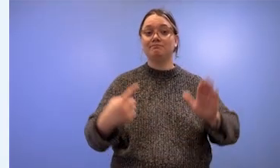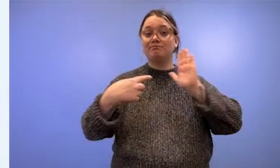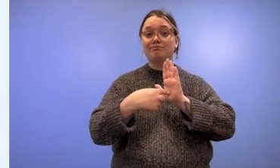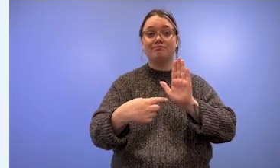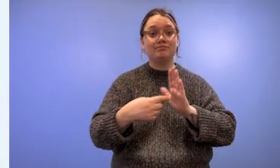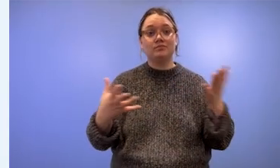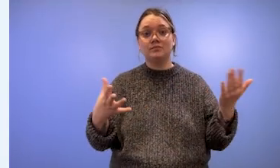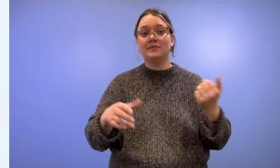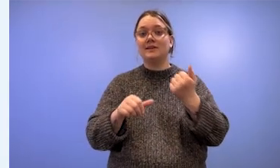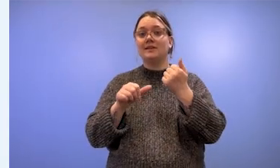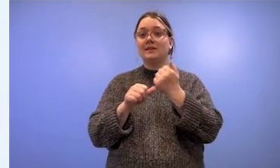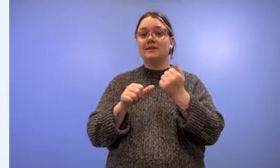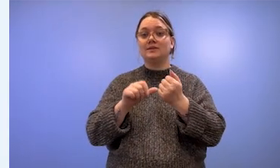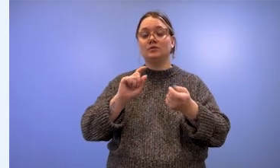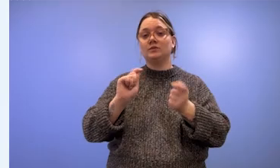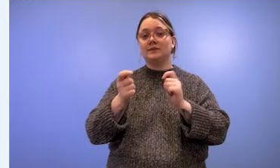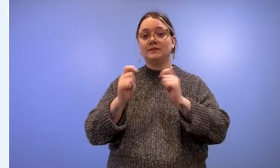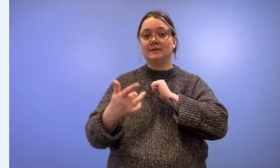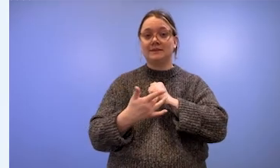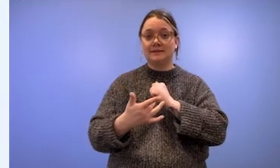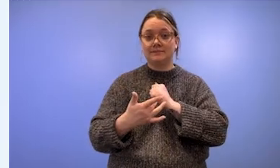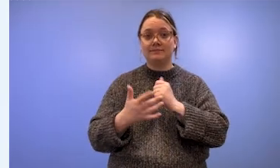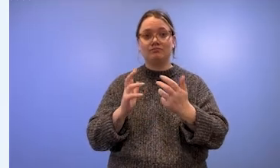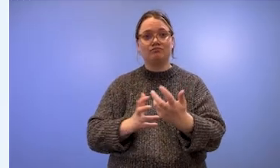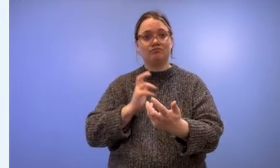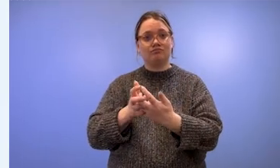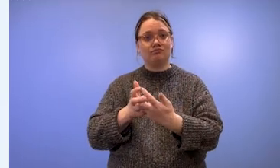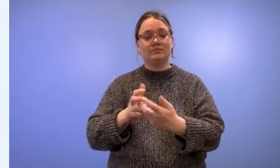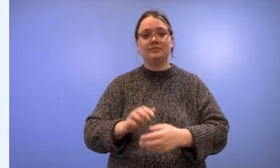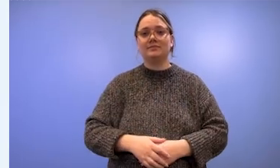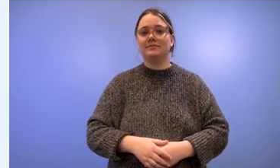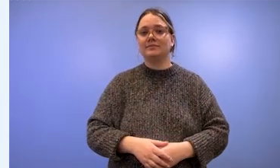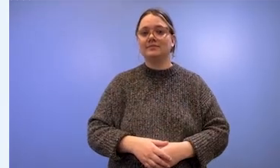these are assistive adaptive technologies such as um,